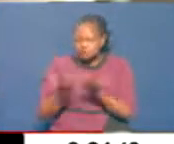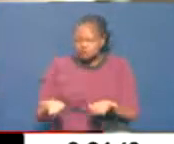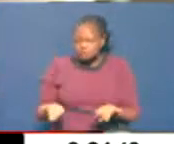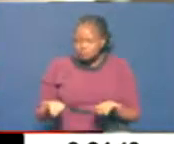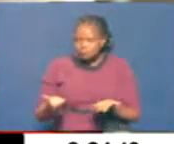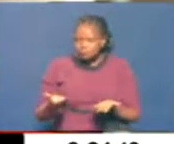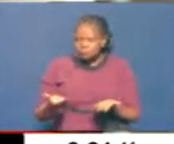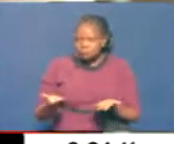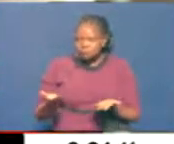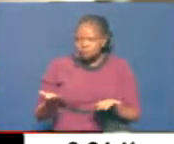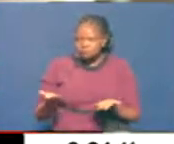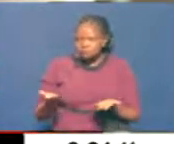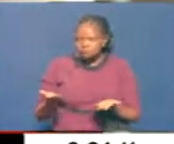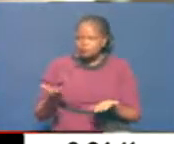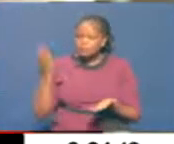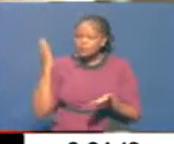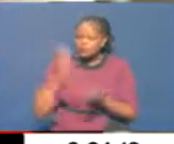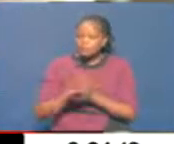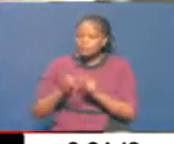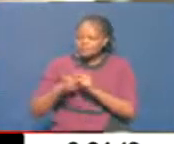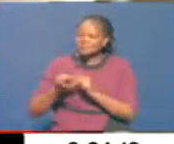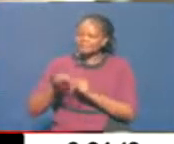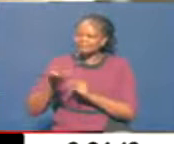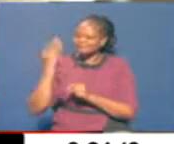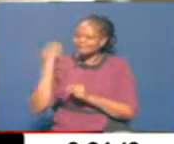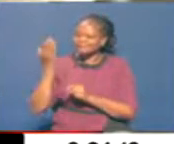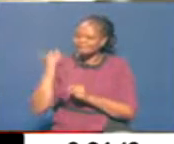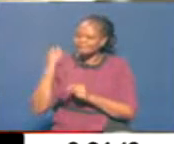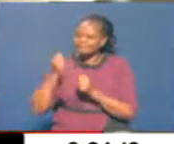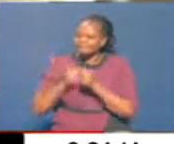the UHC journey, actually began all the way back to